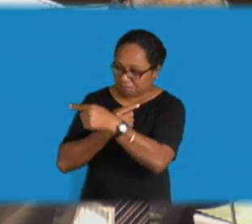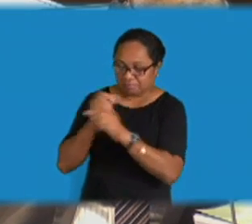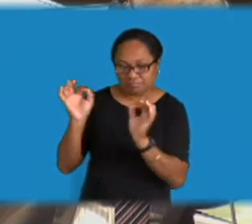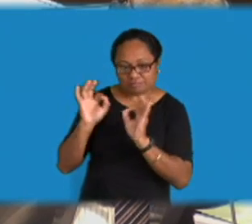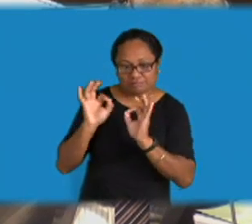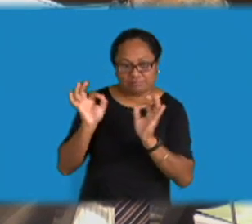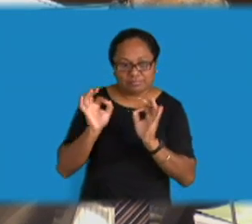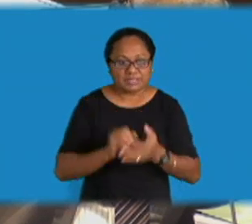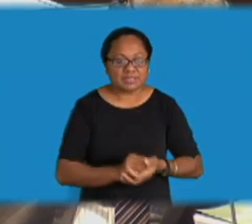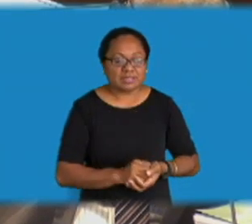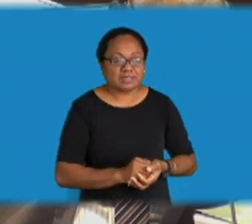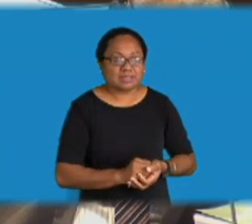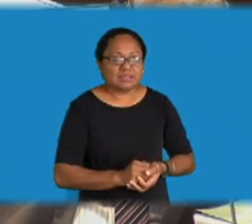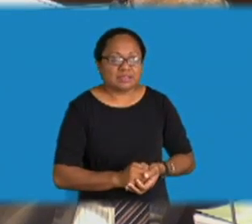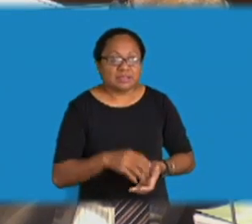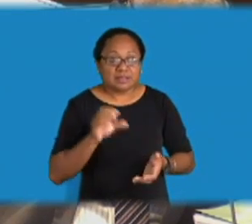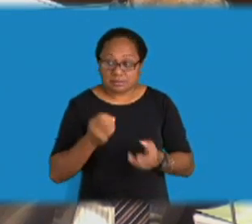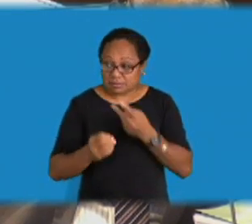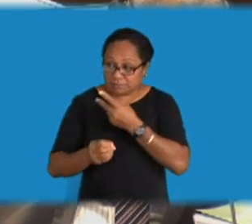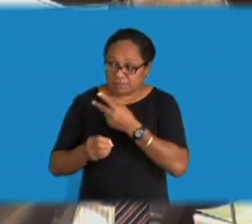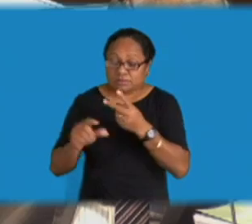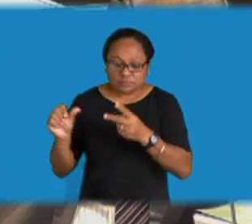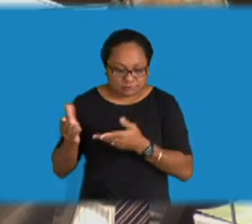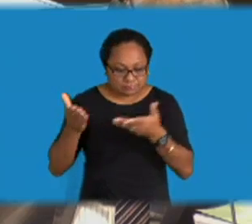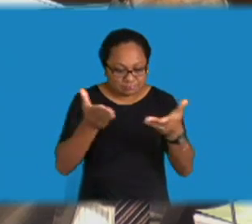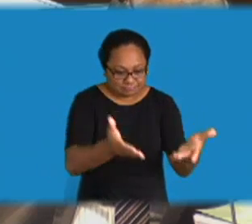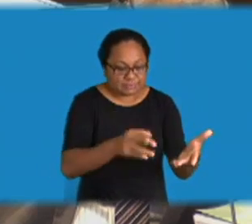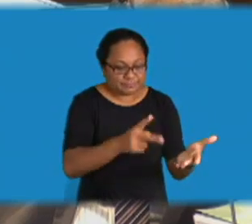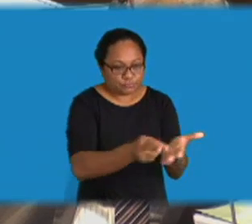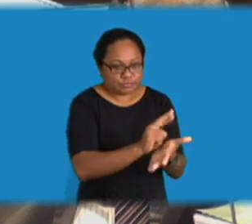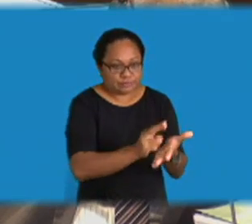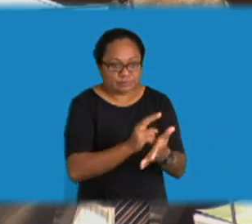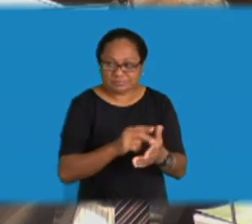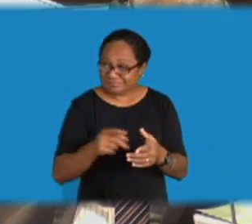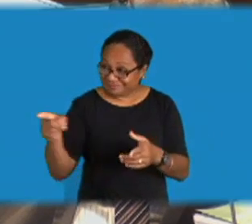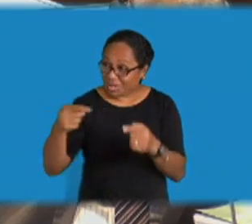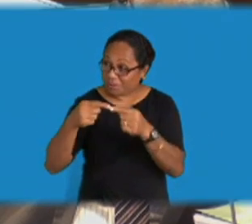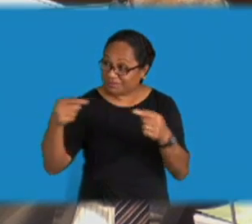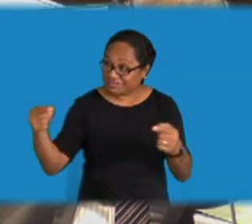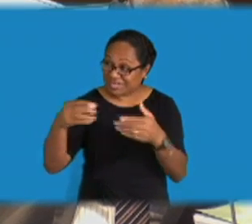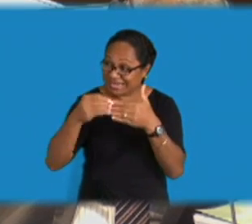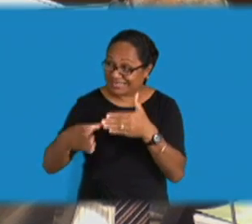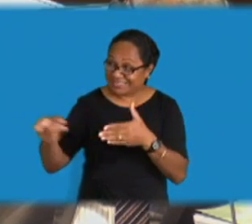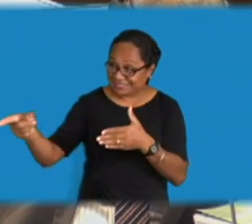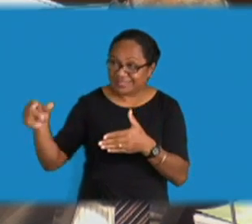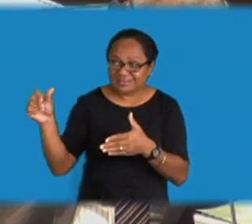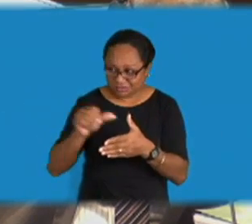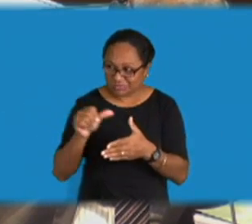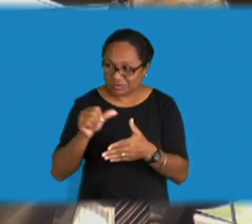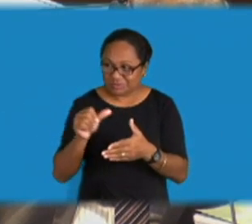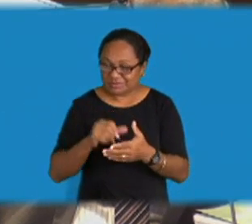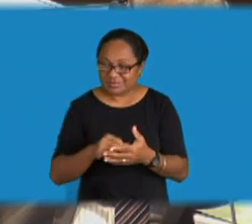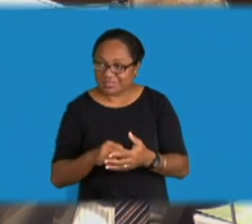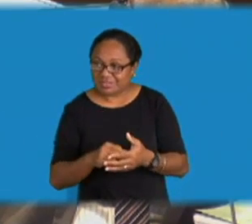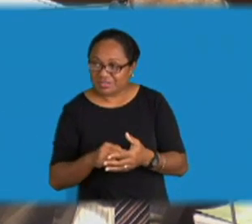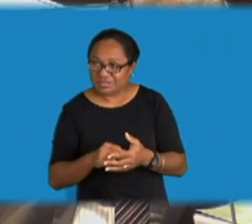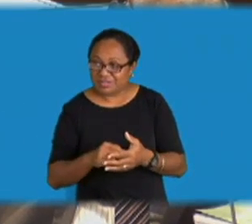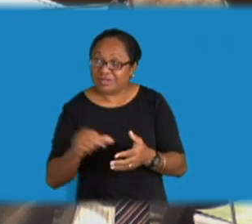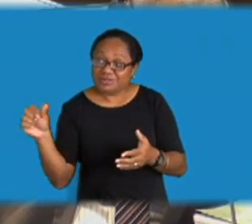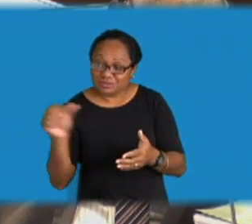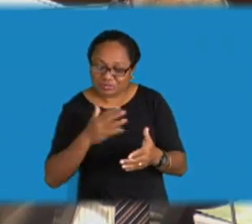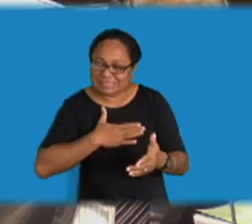the Parliamentary Public Accounts Committee for review accordingly. I'm sure the Honourable Leader of Opposition would be interested in the Auditor General's report from 2000